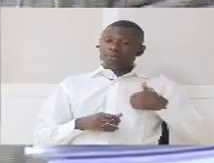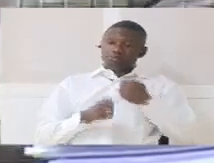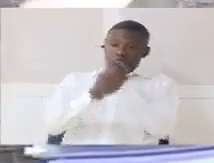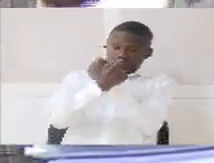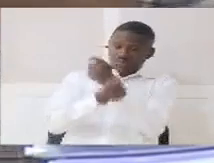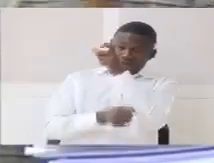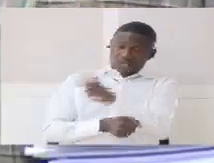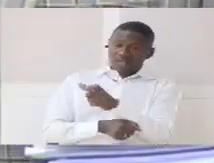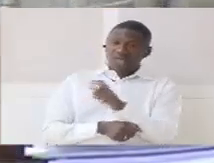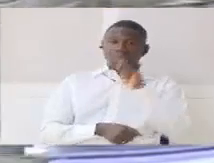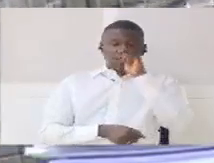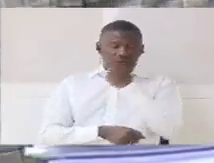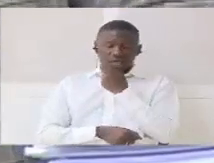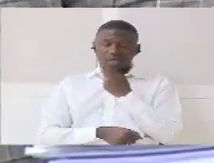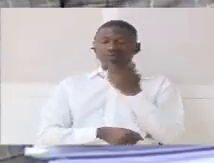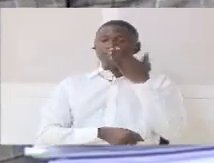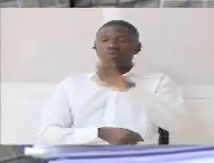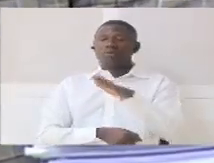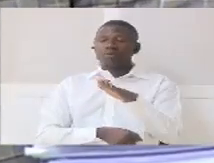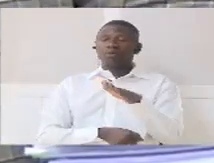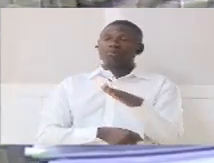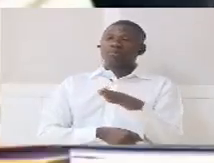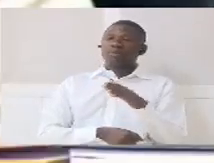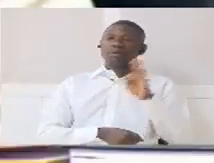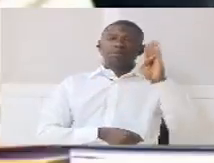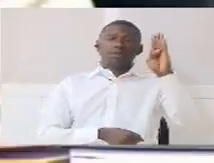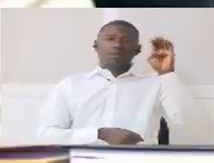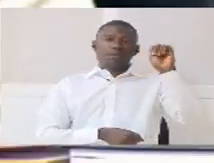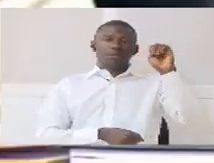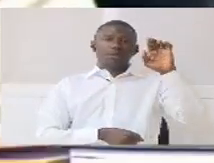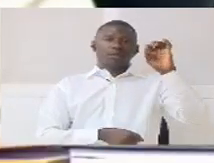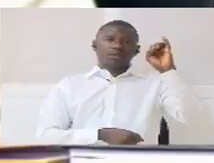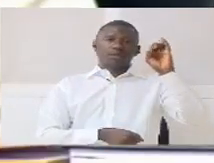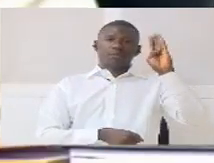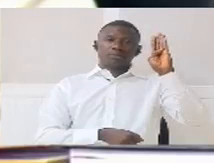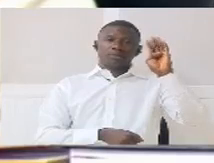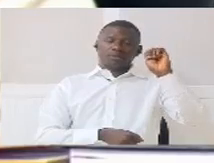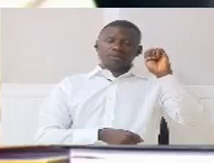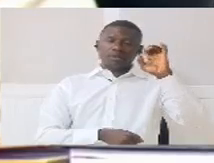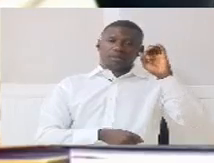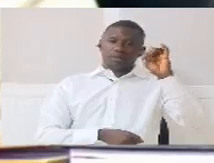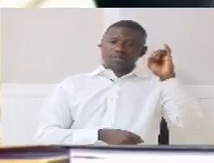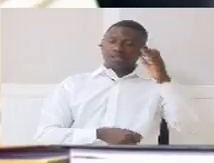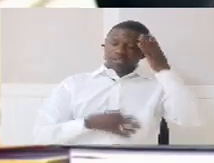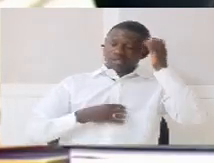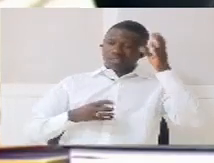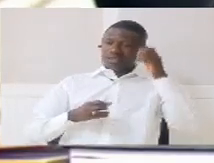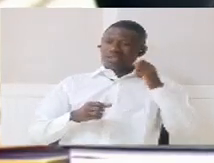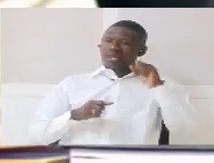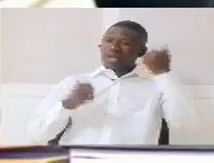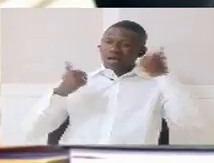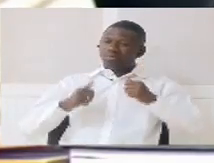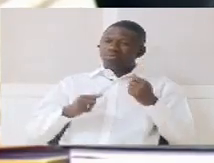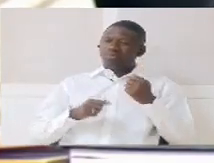beriberi, this swelling condition. Yes. So Lankolo befaka na lunyi mfuno le kasa abu wole mnyim beriberi. Aha.